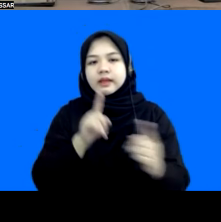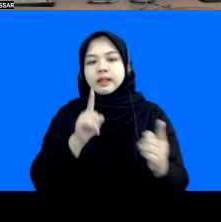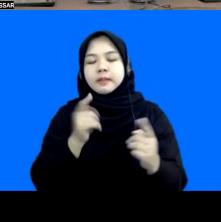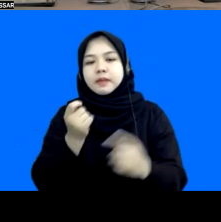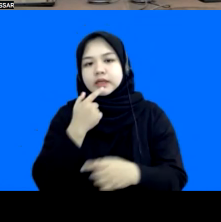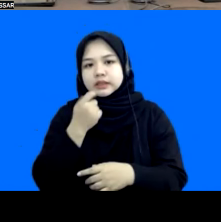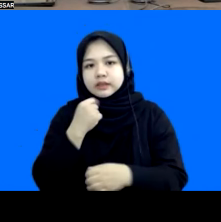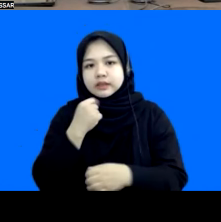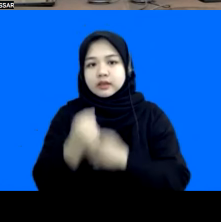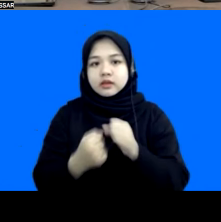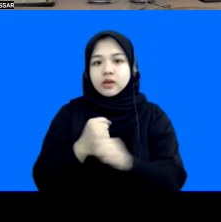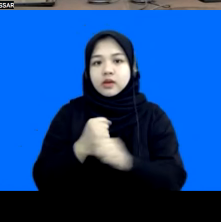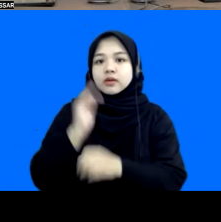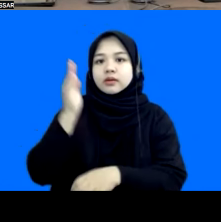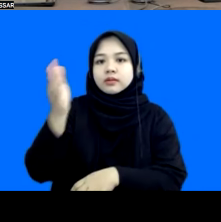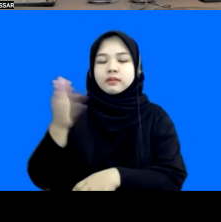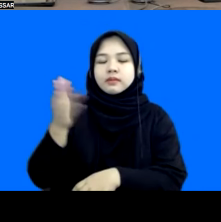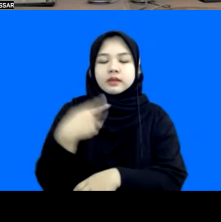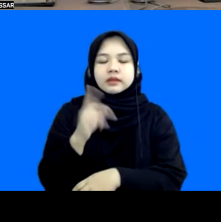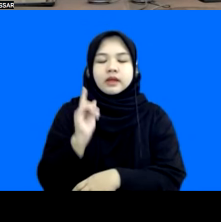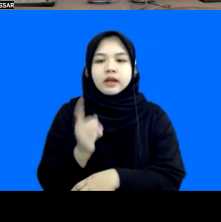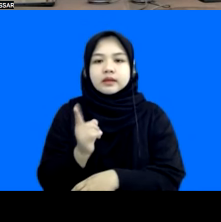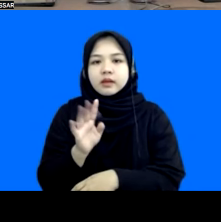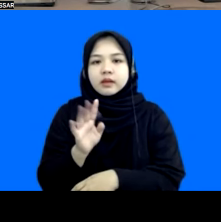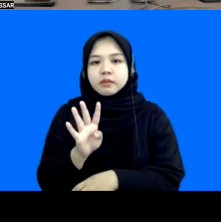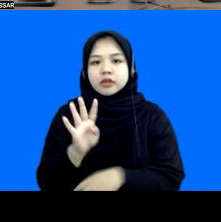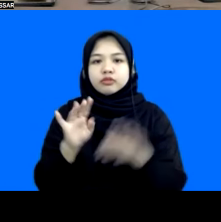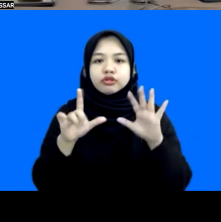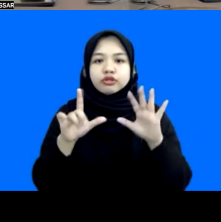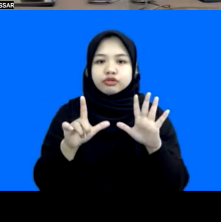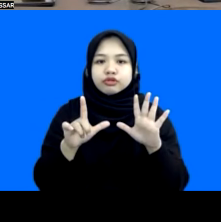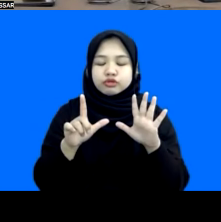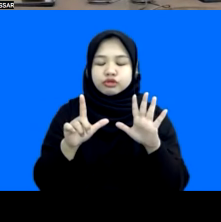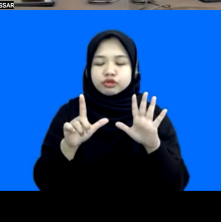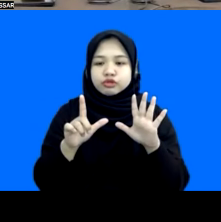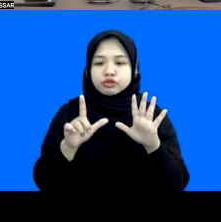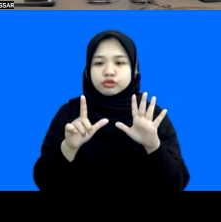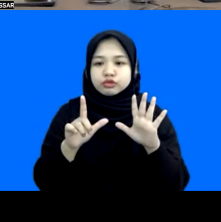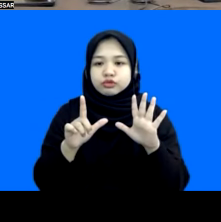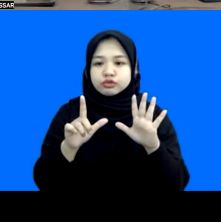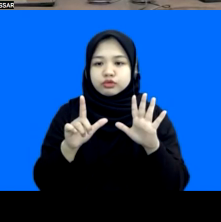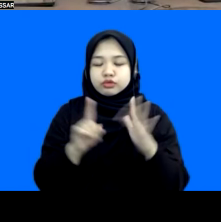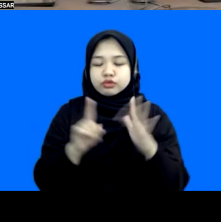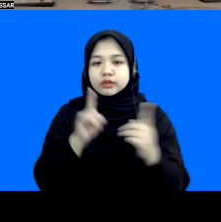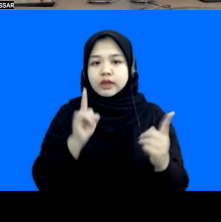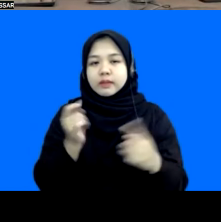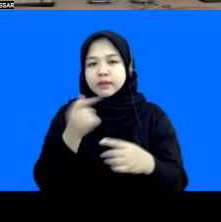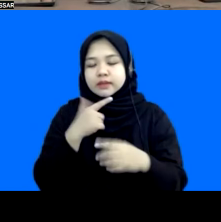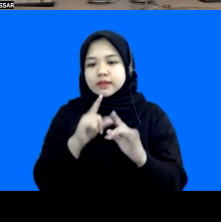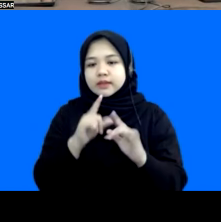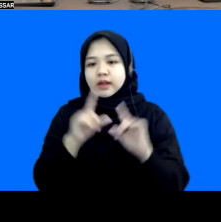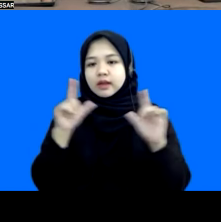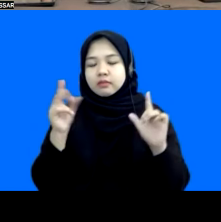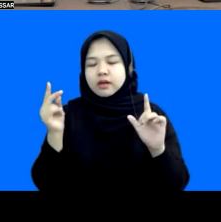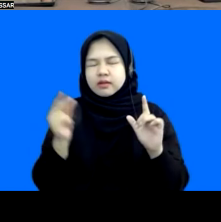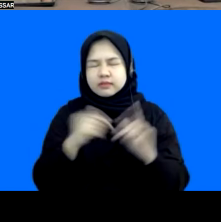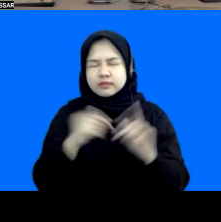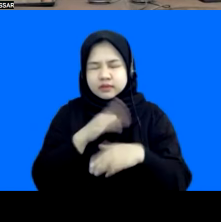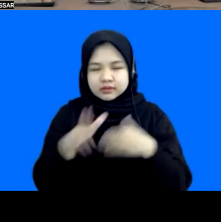we are improving our telemedicine program, and we will have 47